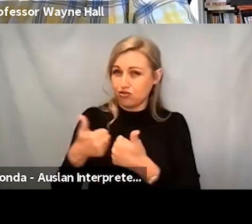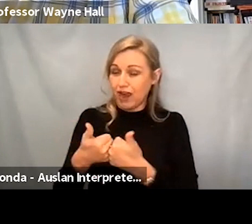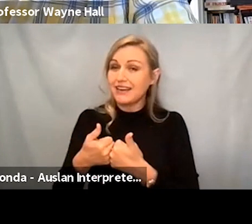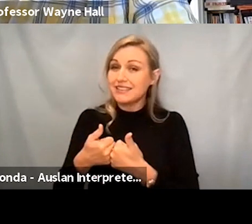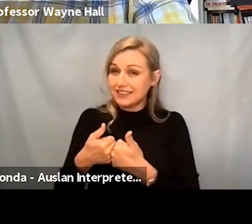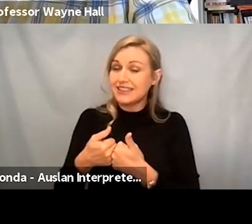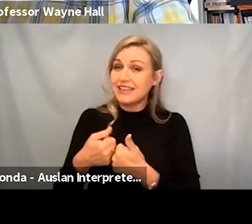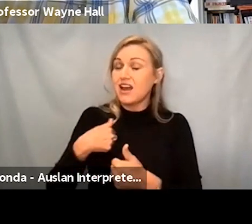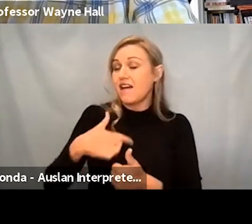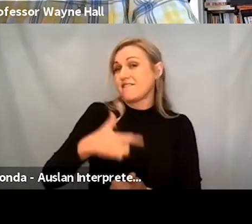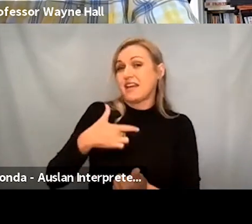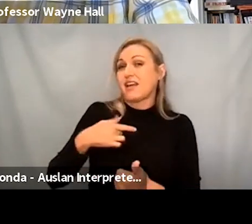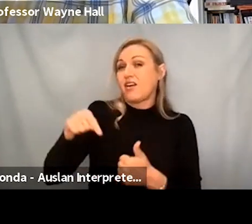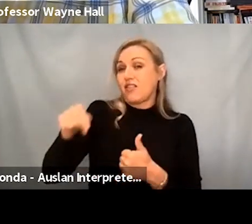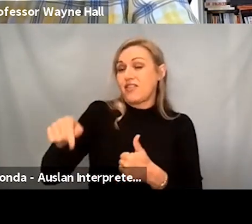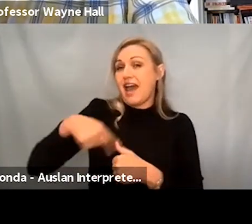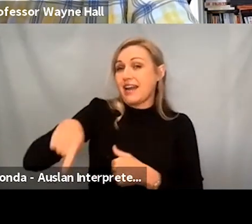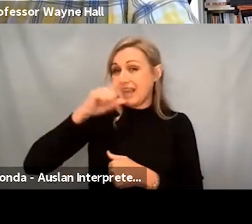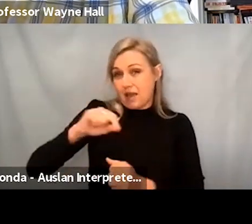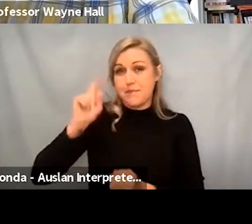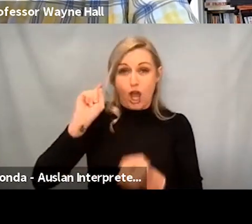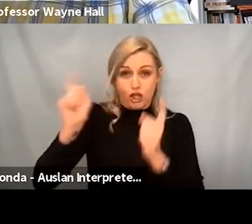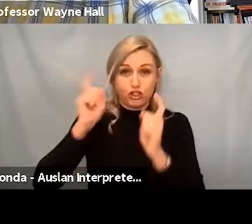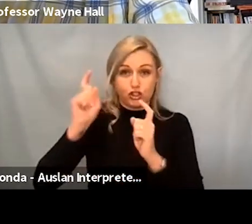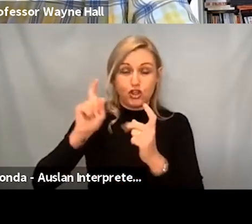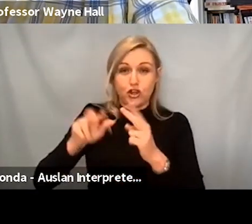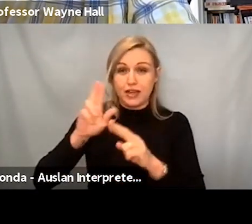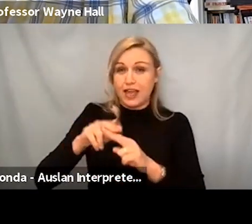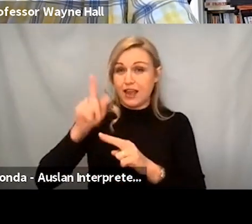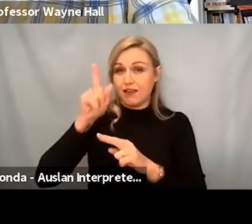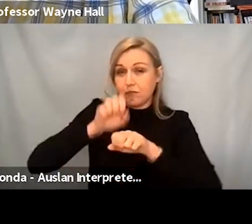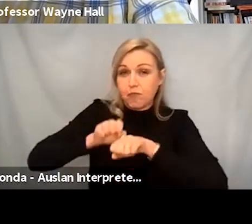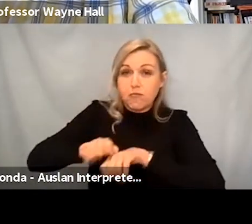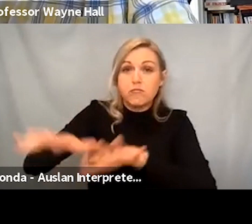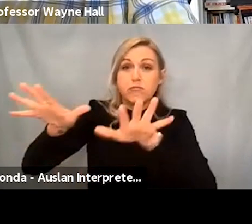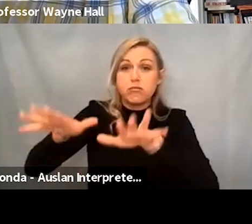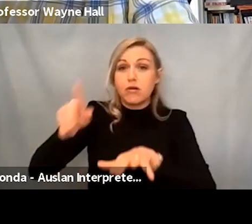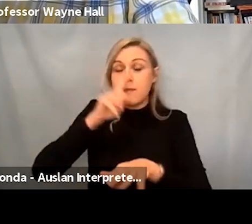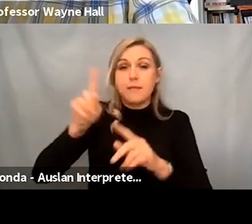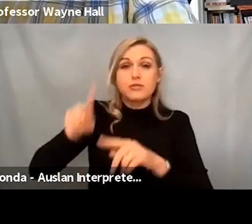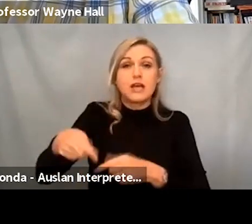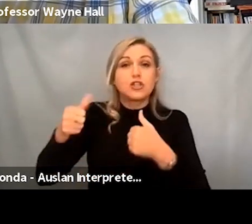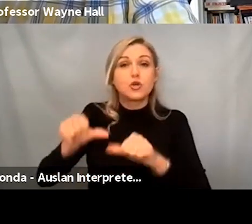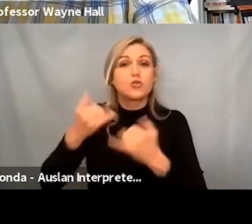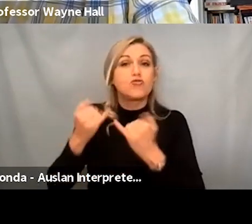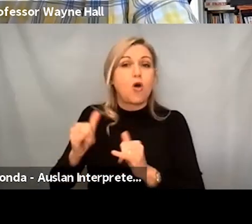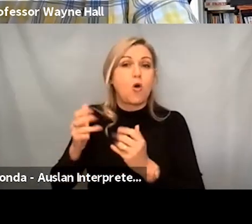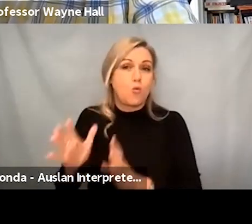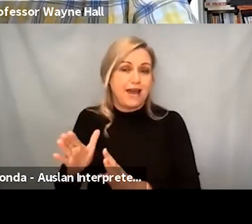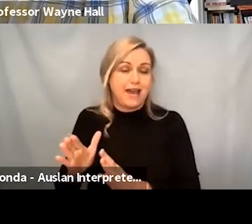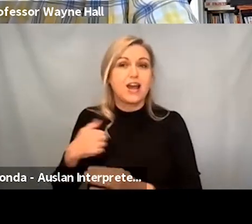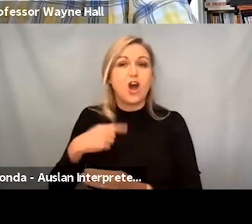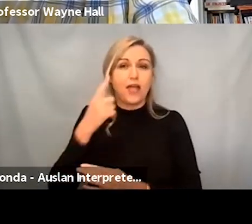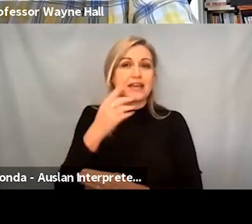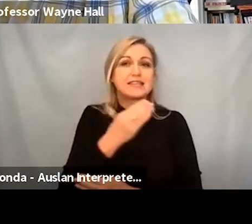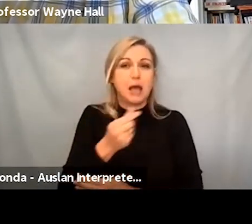which I think is a concern, particularly if they get out into the wild. And I think we're seeing some resurgence of interest, the